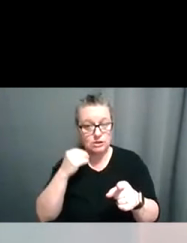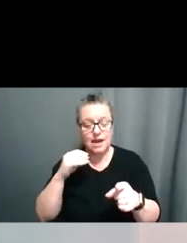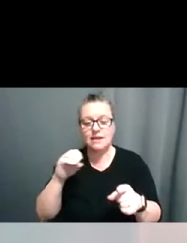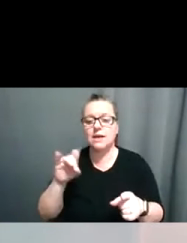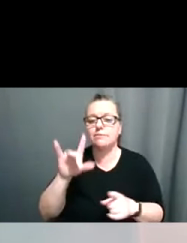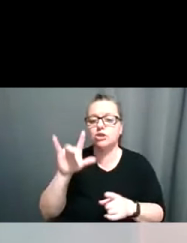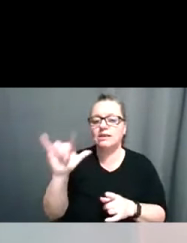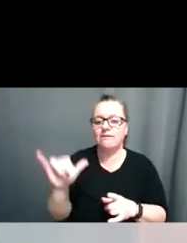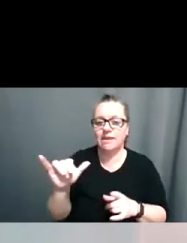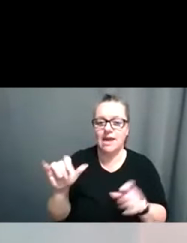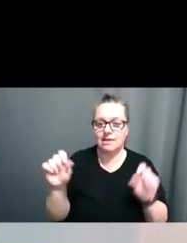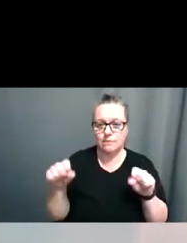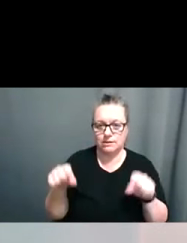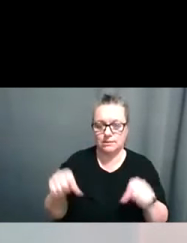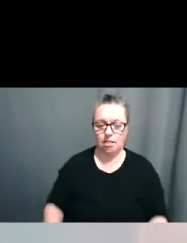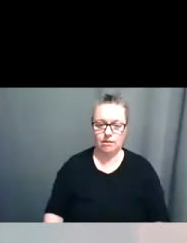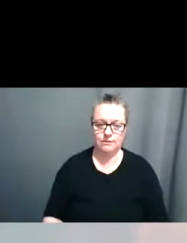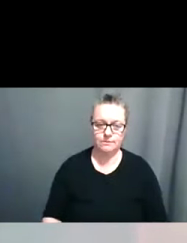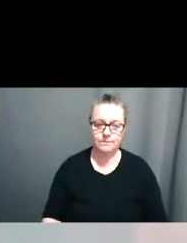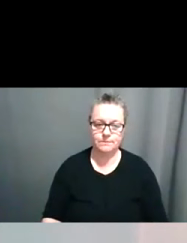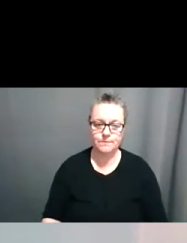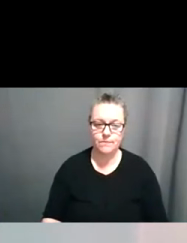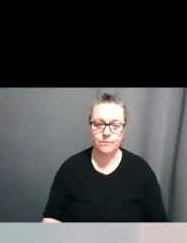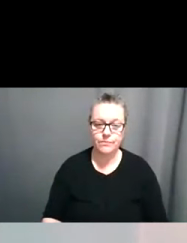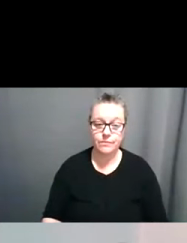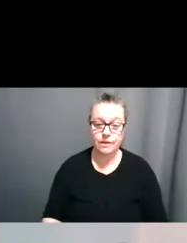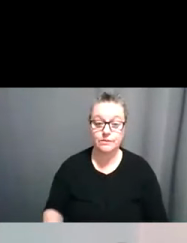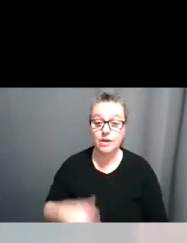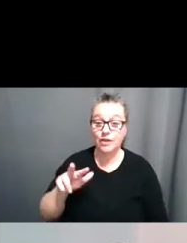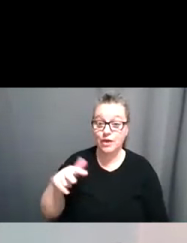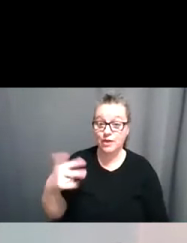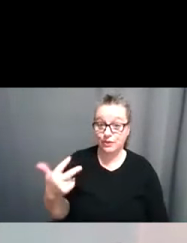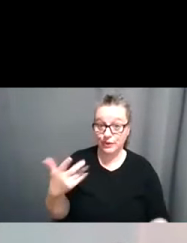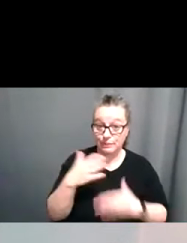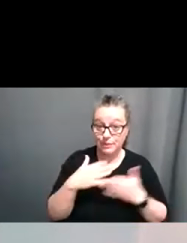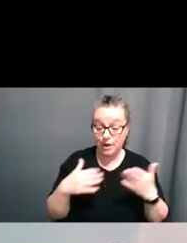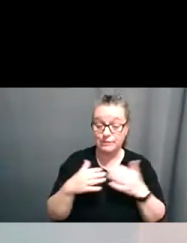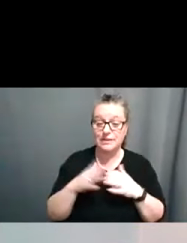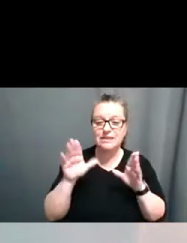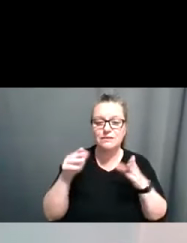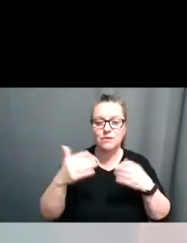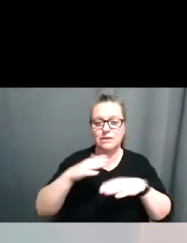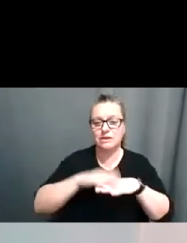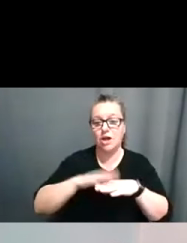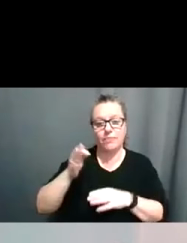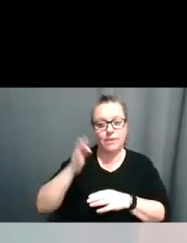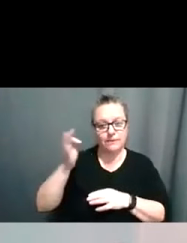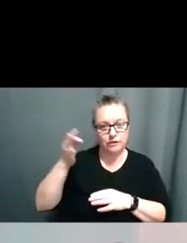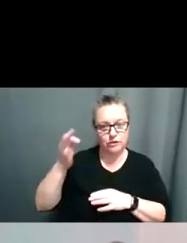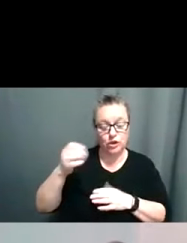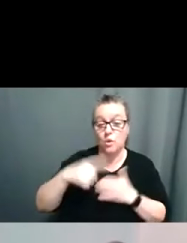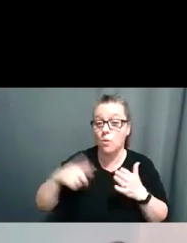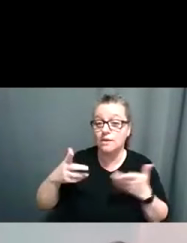possible. The third part of really great feedback is focused on the future. What's